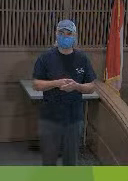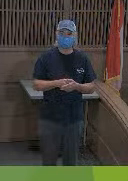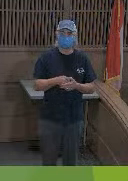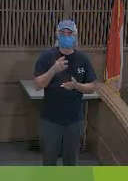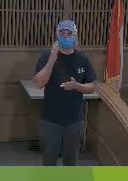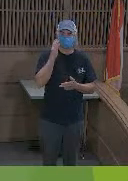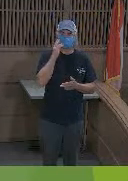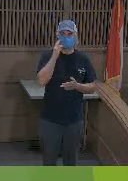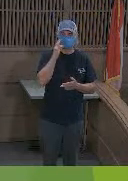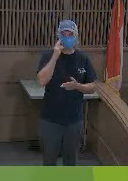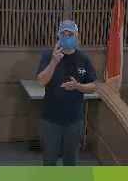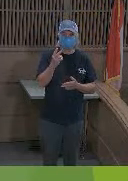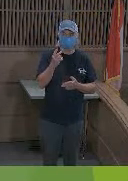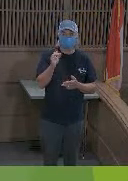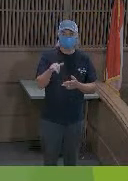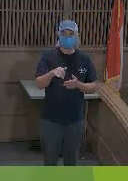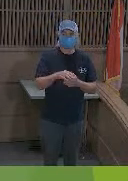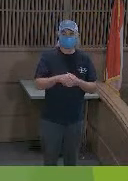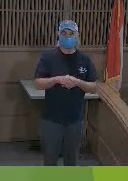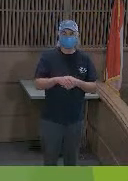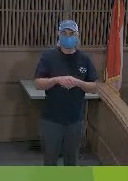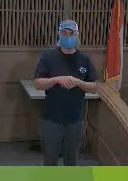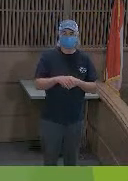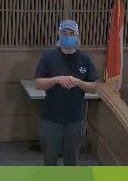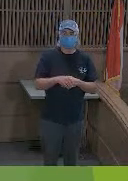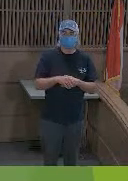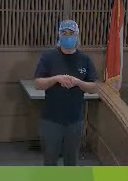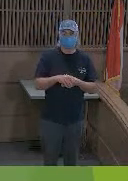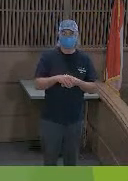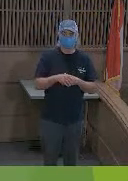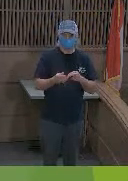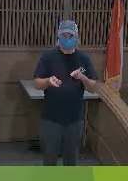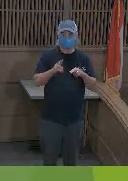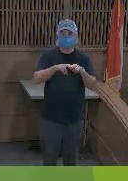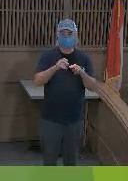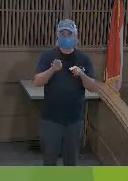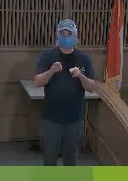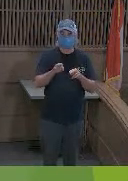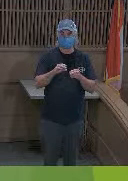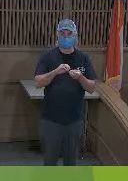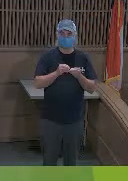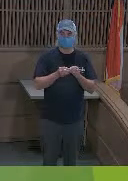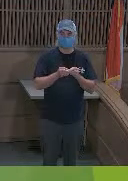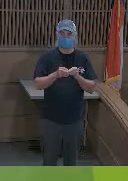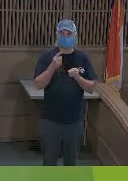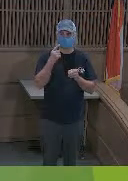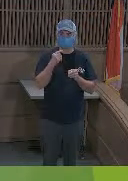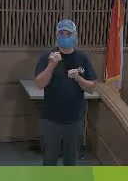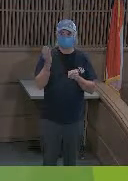will see that there has been an uptick. I think the numbers sort of flatlined.